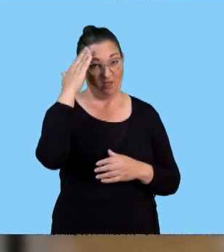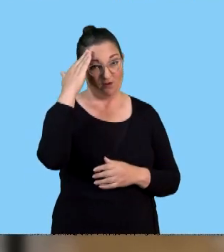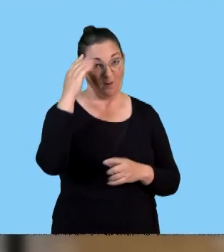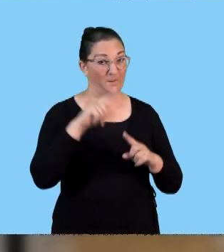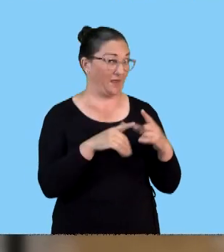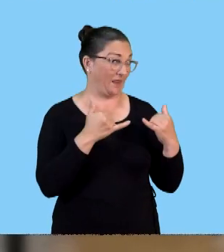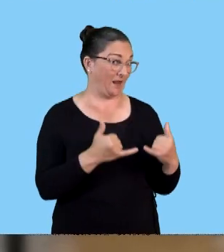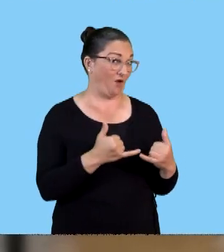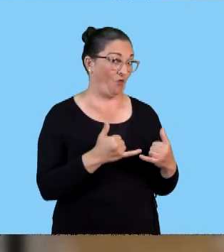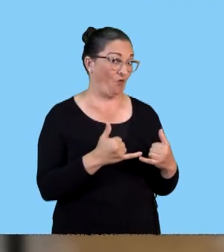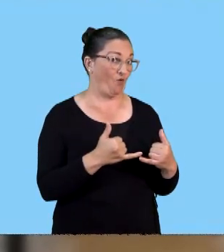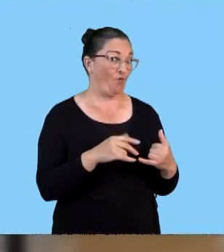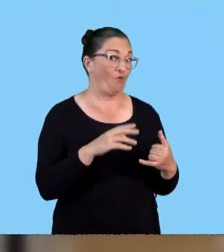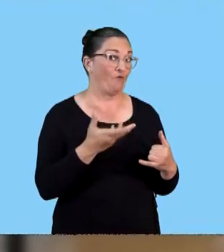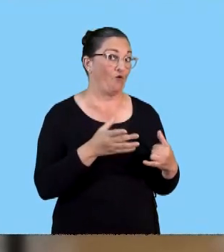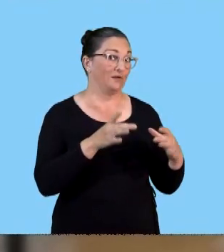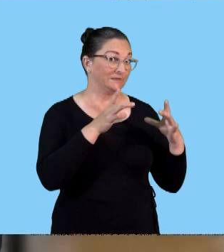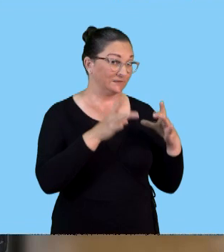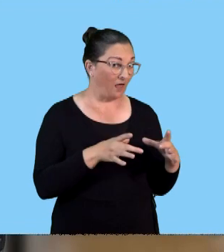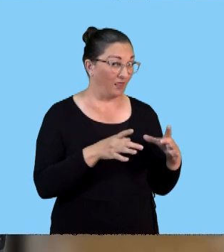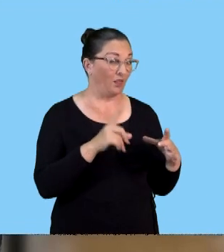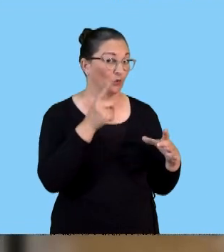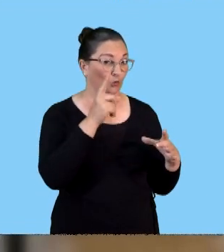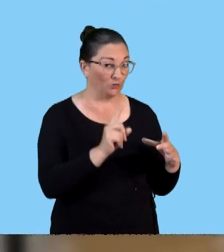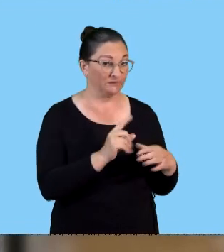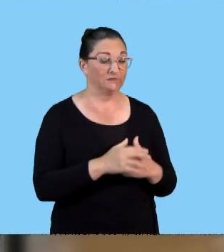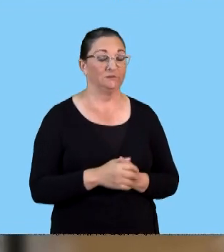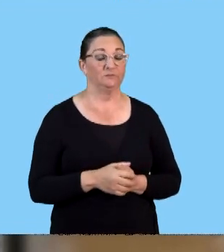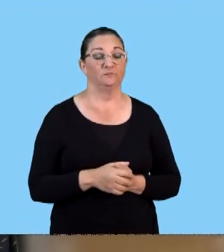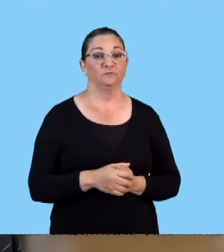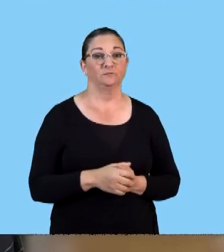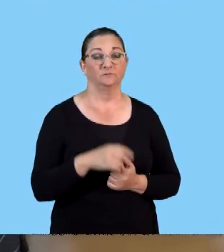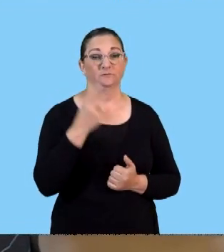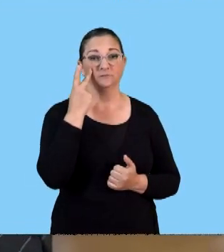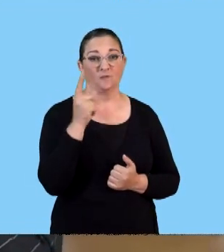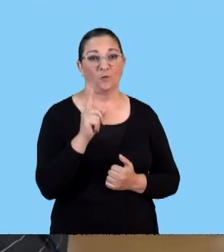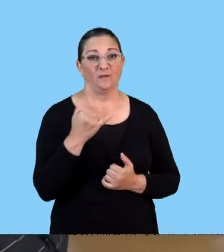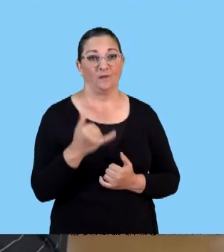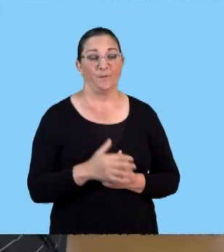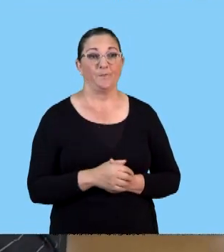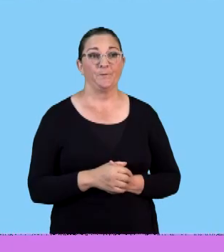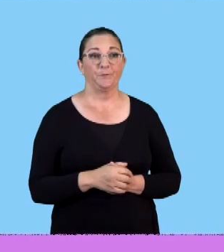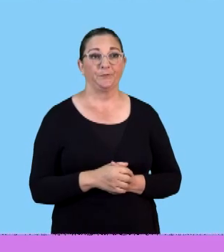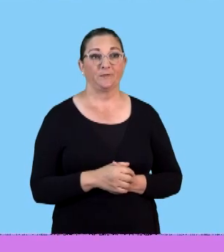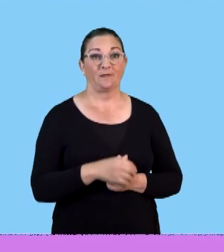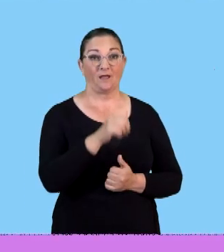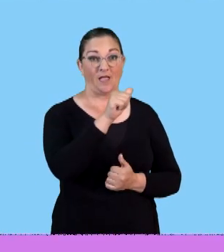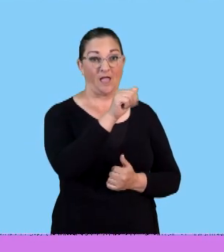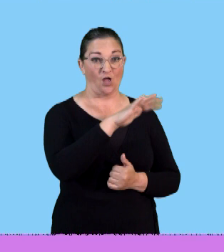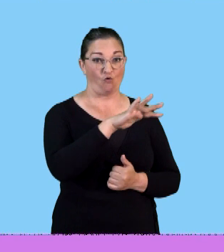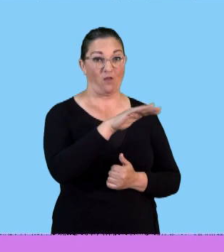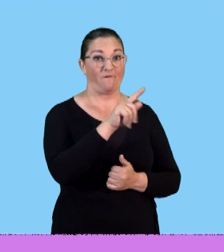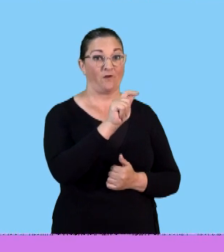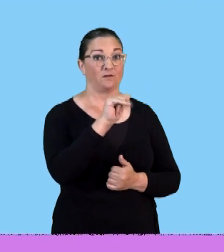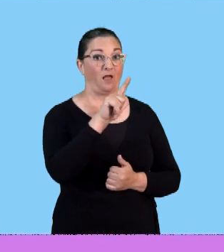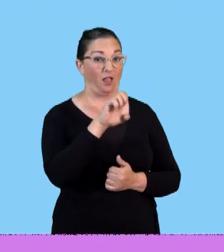to be tiled. I now need to find the area of a tile, per tile. So therefore, what will happen now? I'll